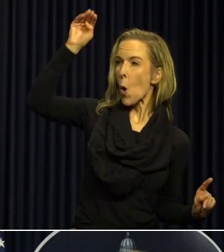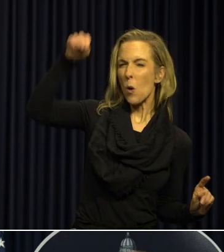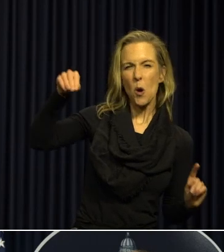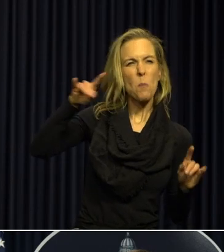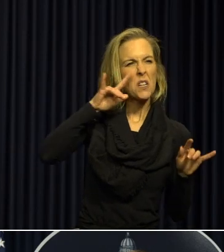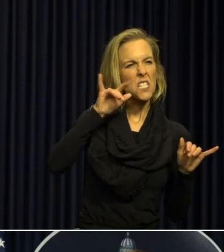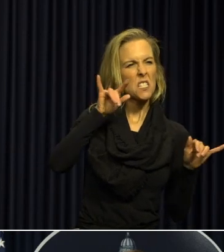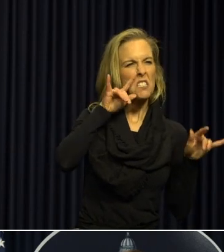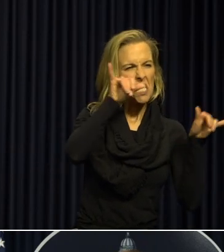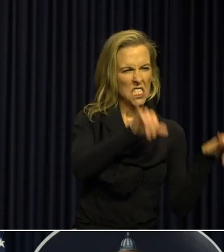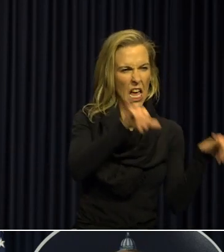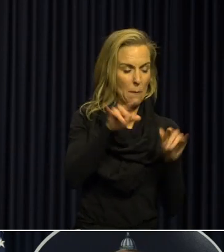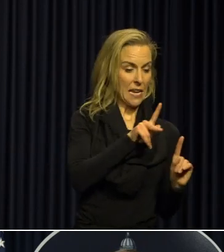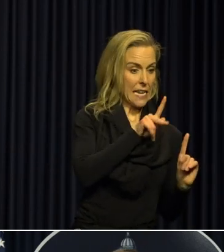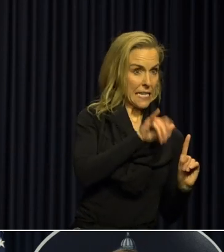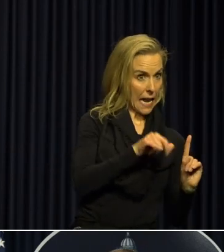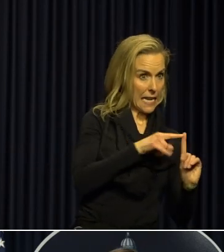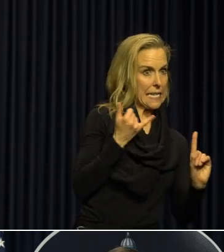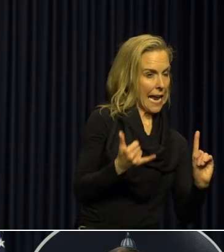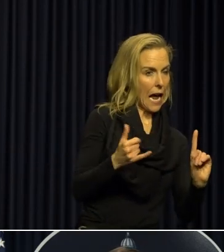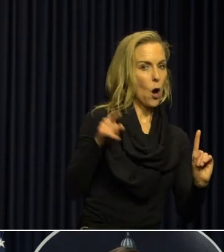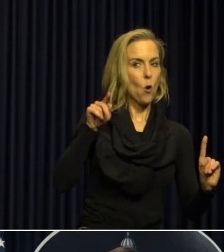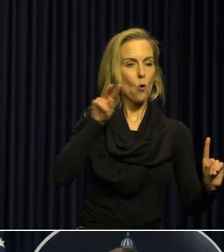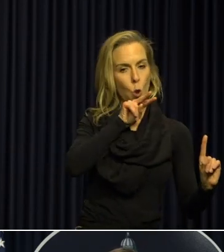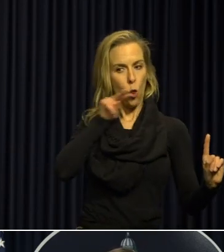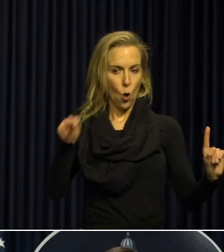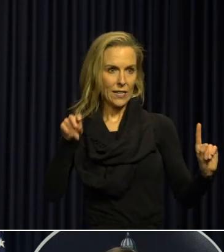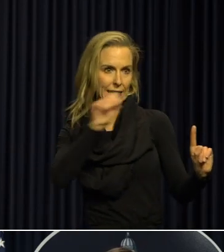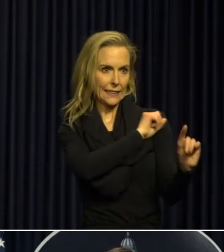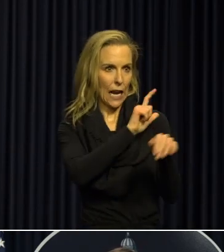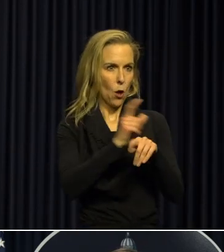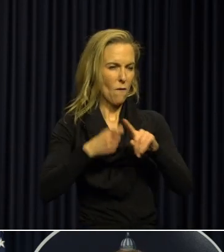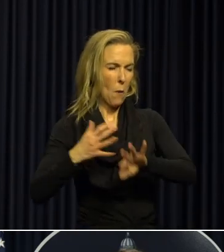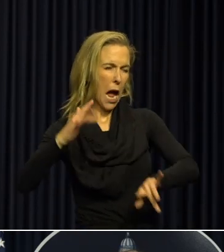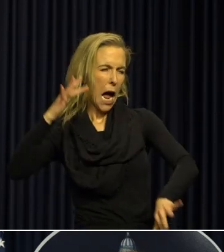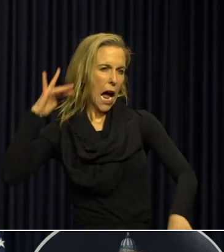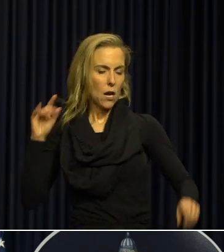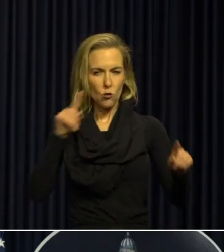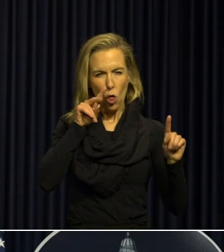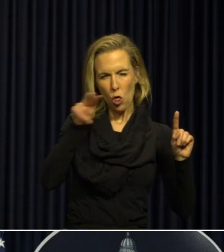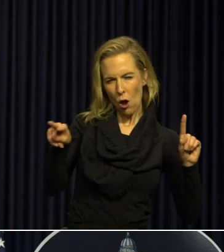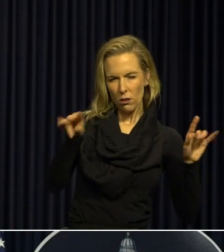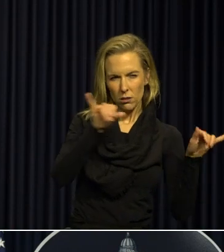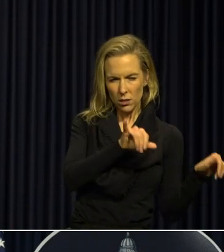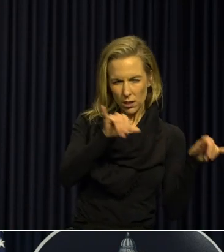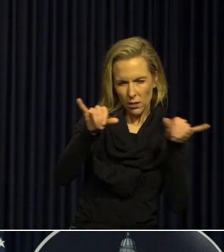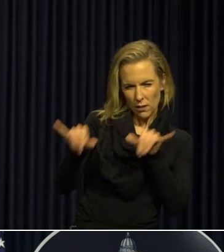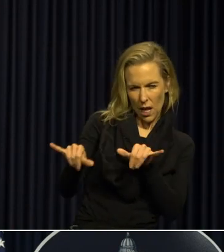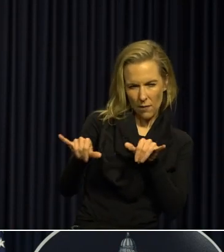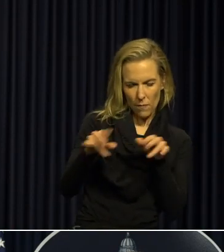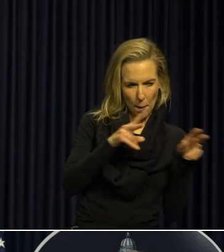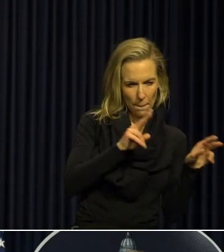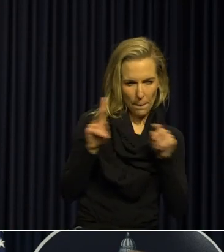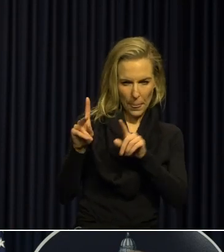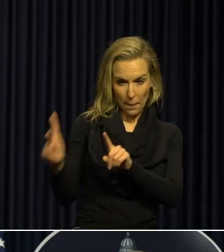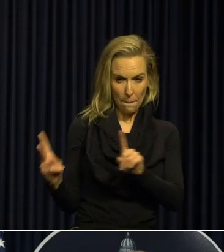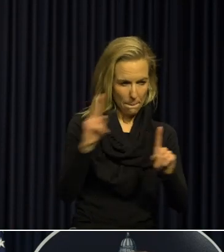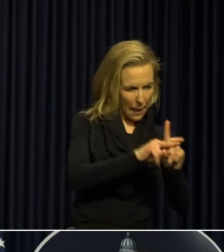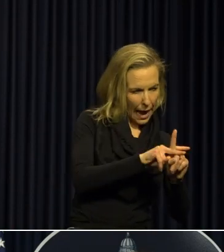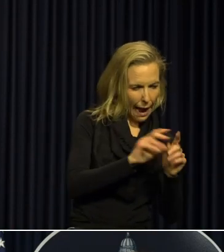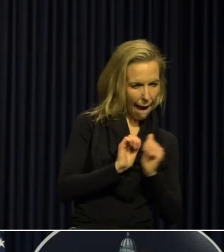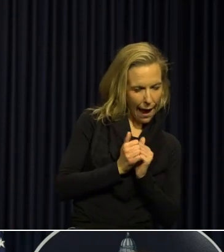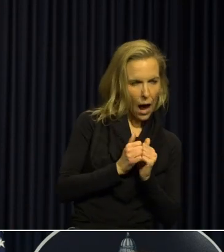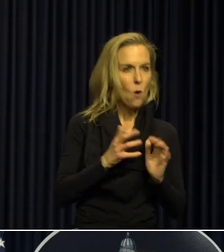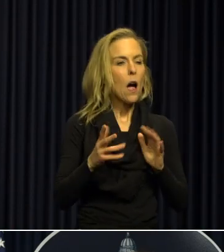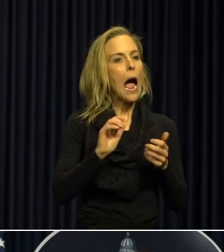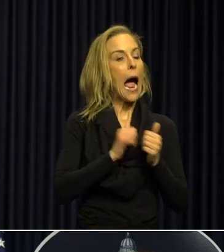they flattened the curve. They took the strong actions that we have. Their people bought into it. And now I think we've done a little bit better in that I